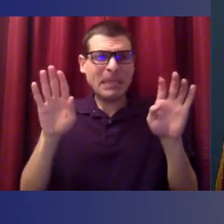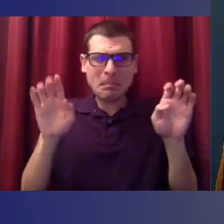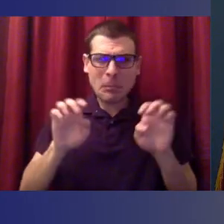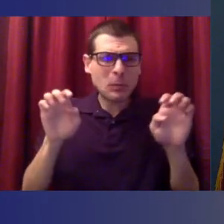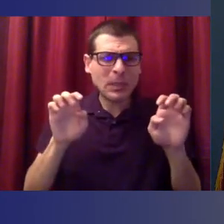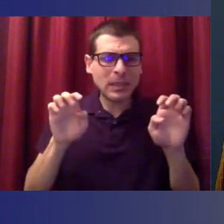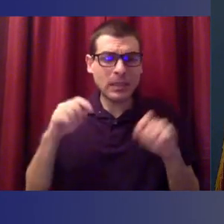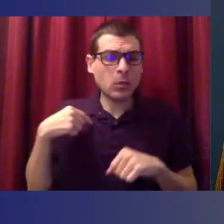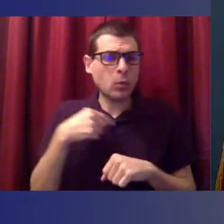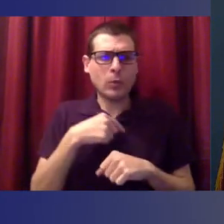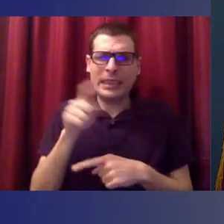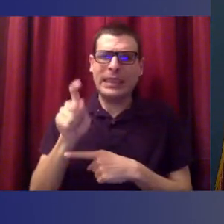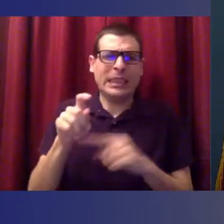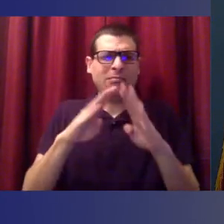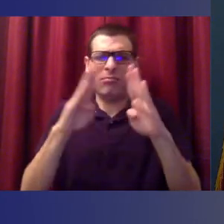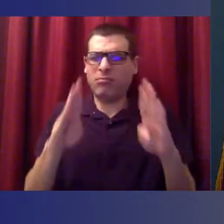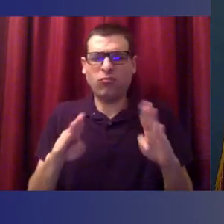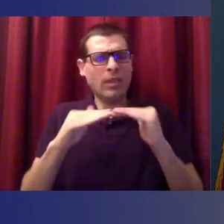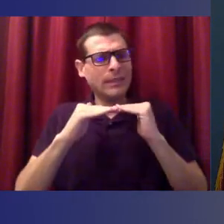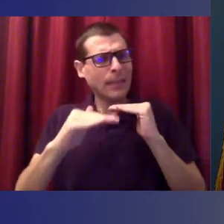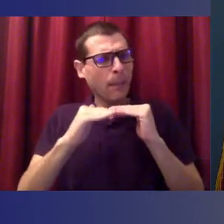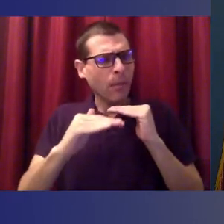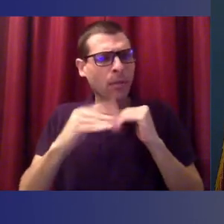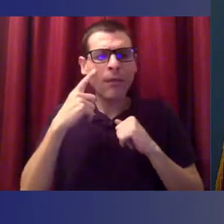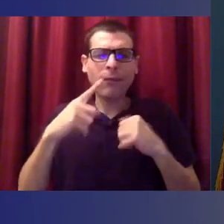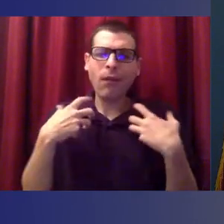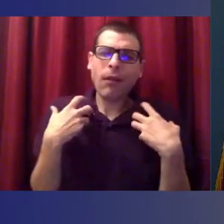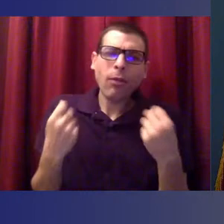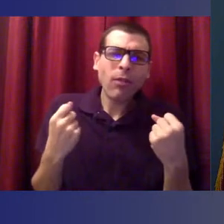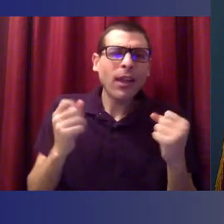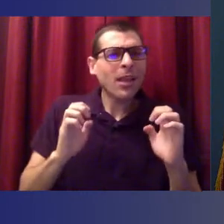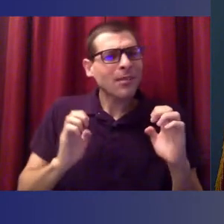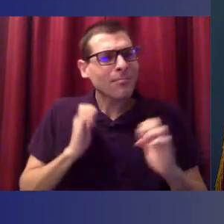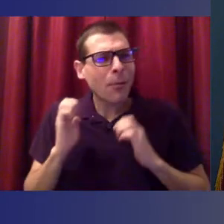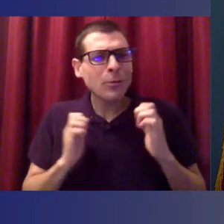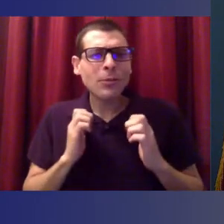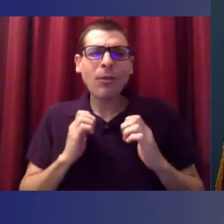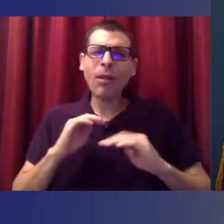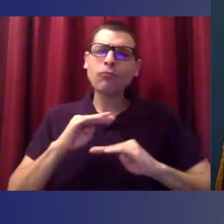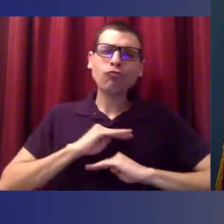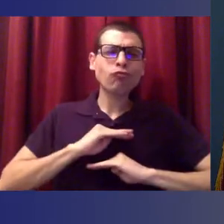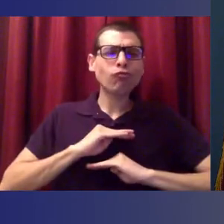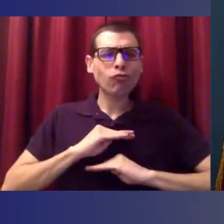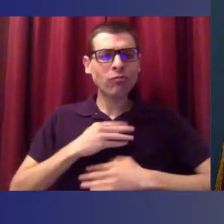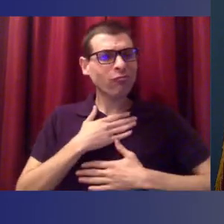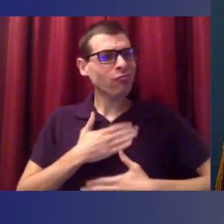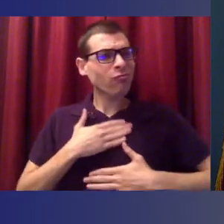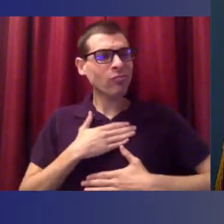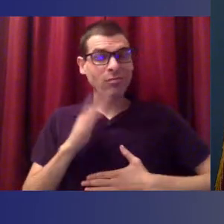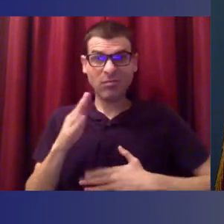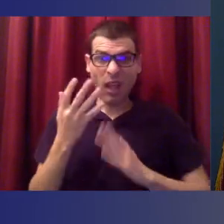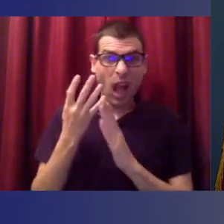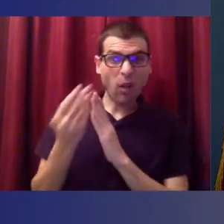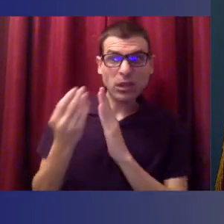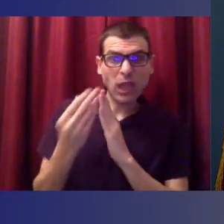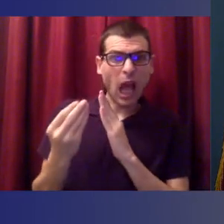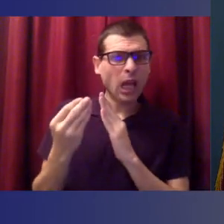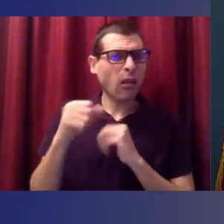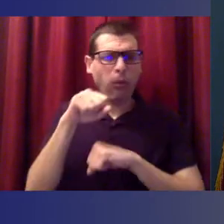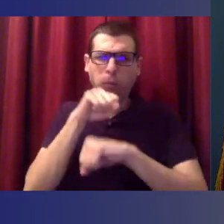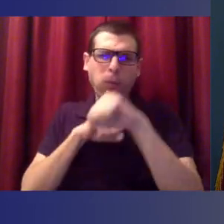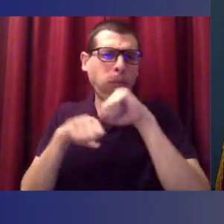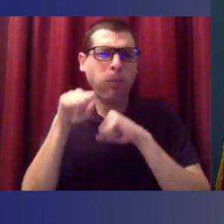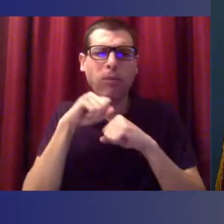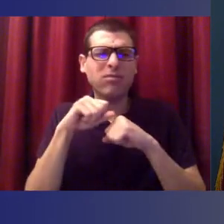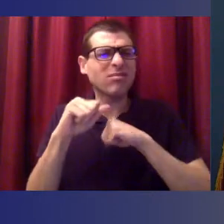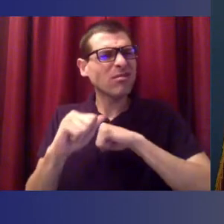physical, emotional, and mental well-being. Without it, surviving outside is grueling, it's dangerous, and